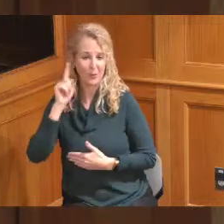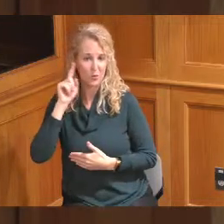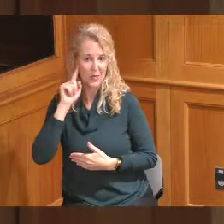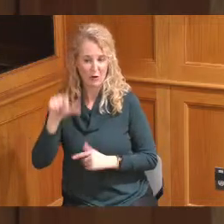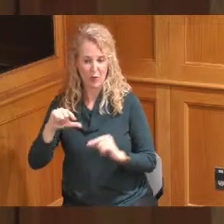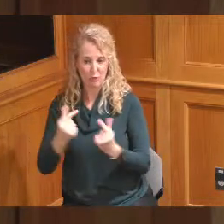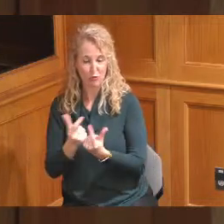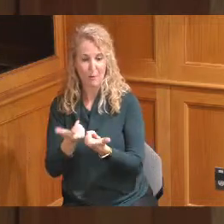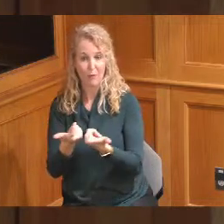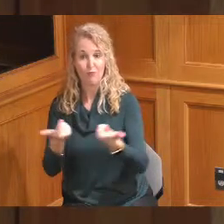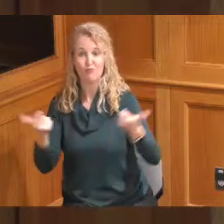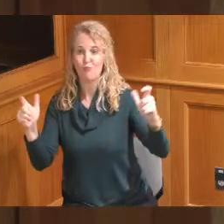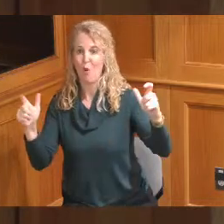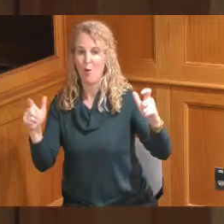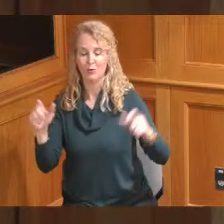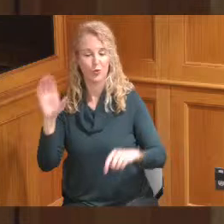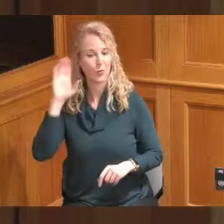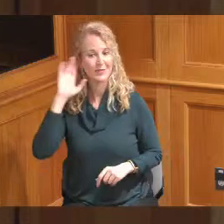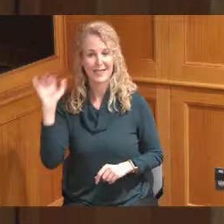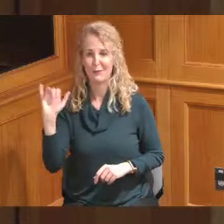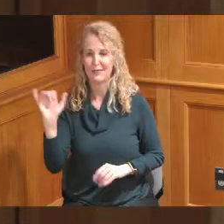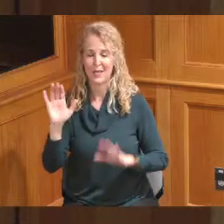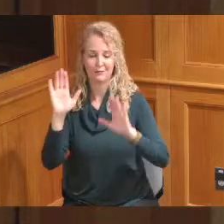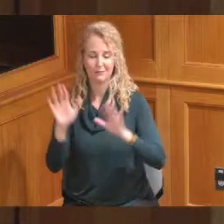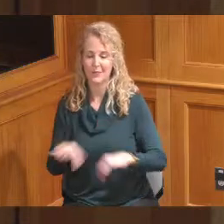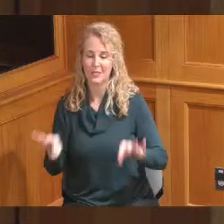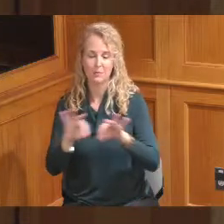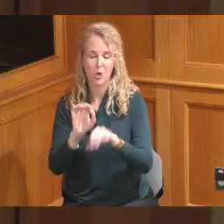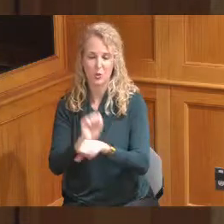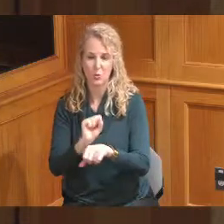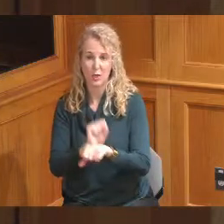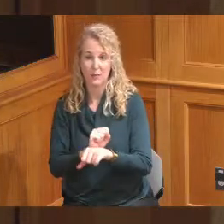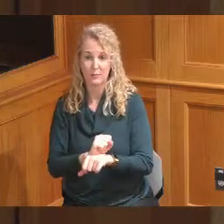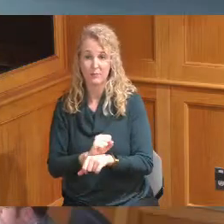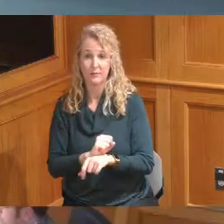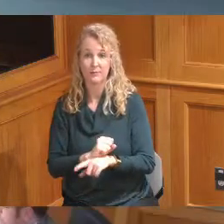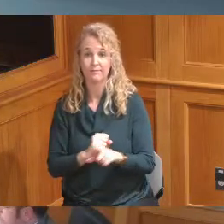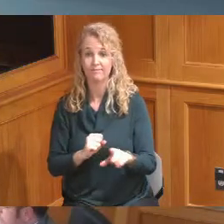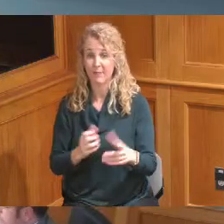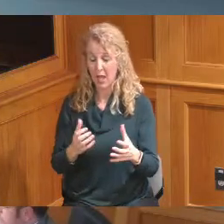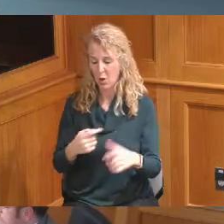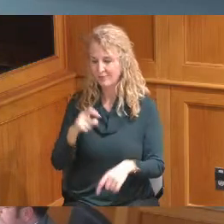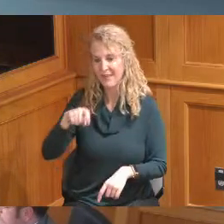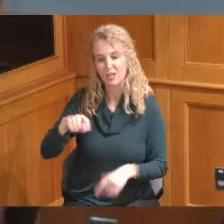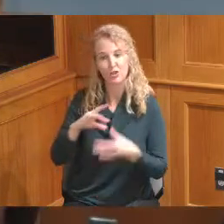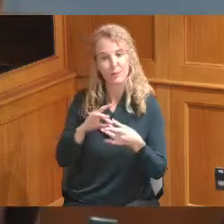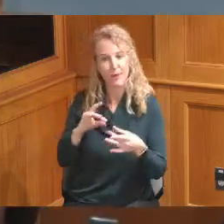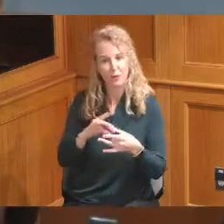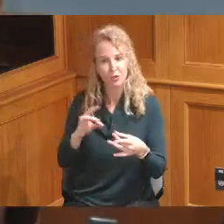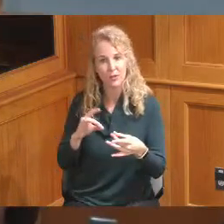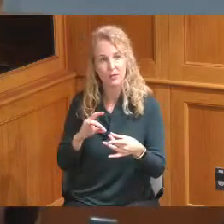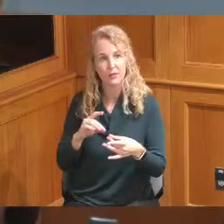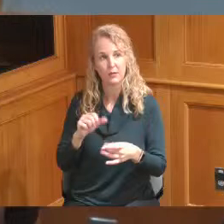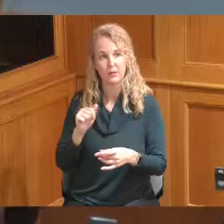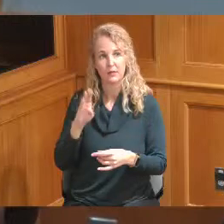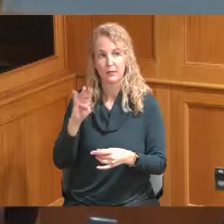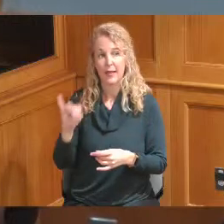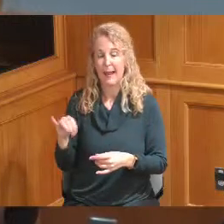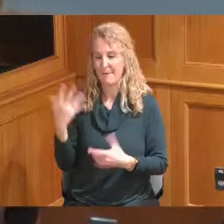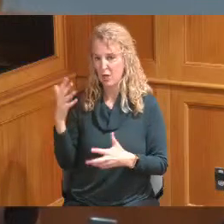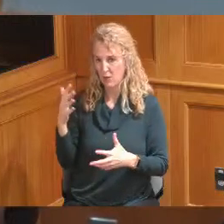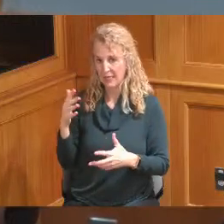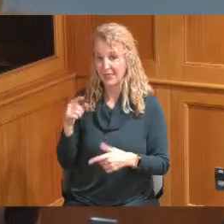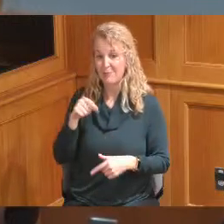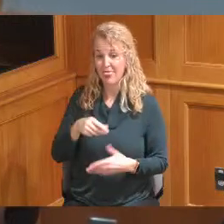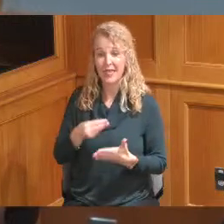that grow, and this sounds like it'll be a piece of the puzzle. So thanks for the work you're doing. And to support that, I should have mentioned, I think Abby did in her summary, but